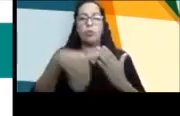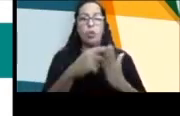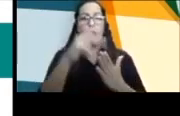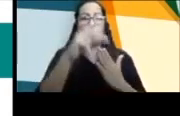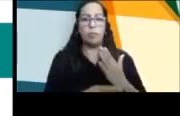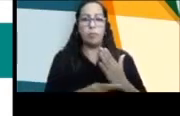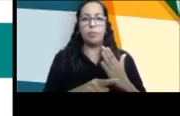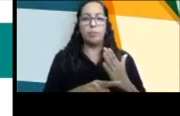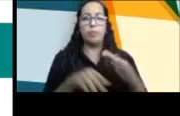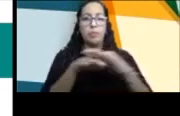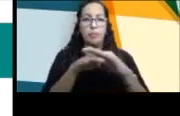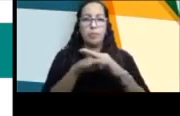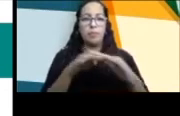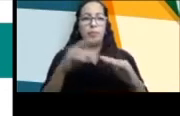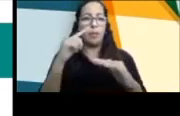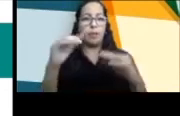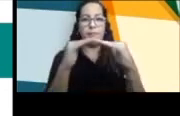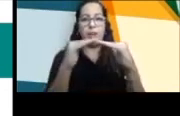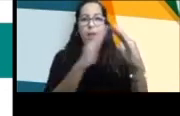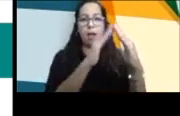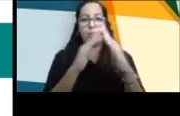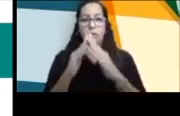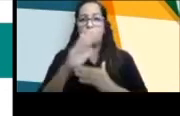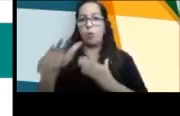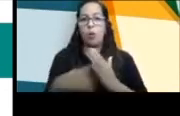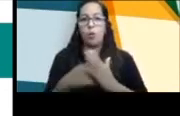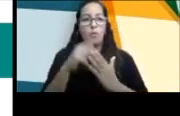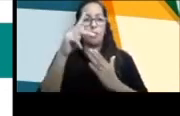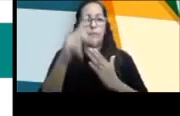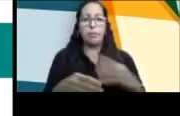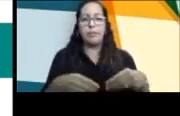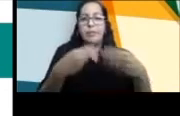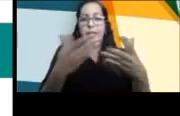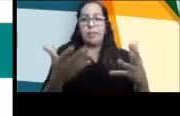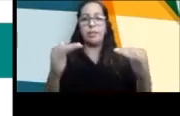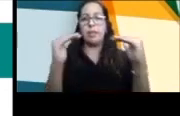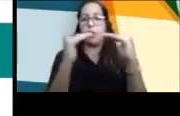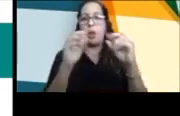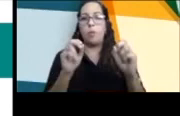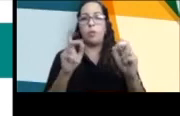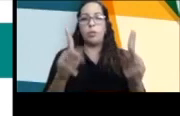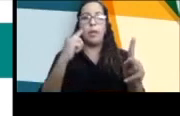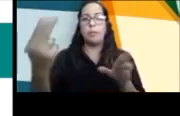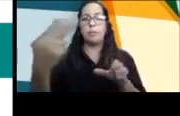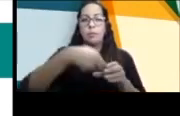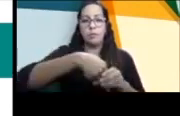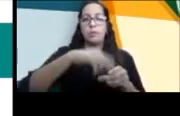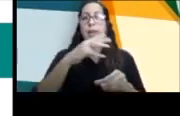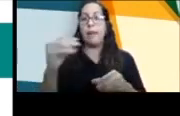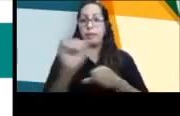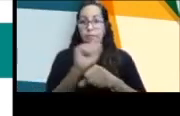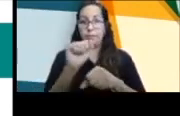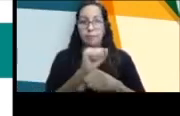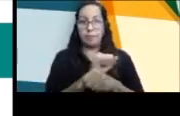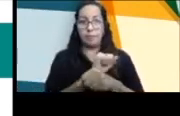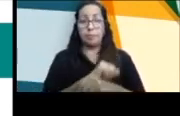further access to fair housing and all programs provide equal opportunity for participation and employment.